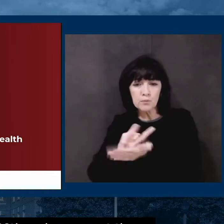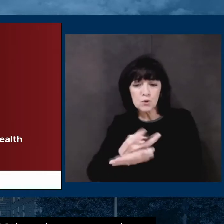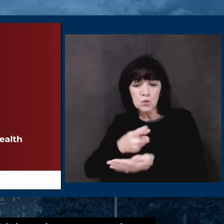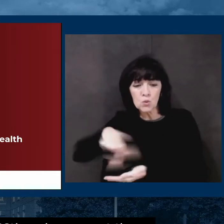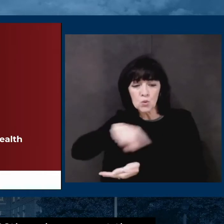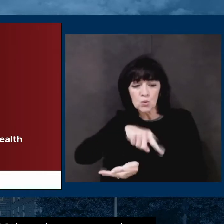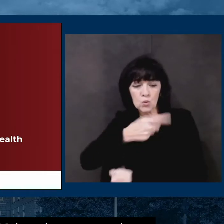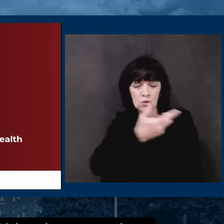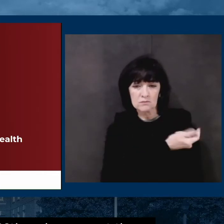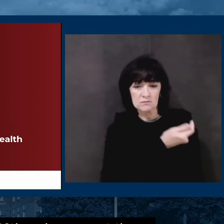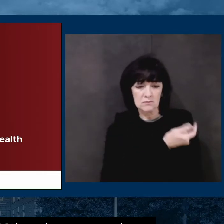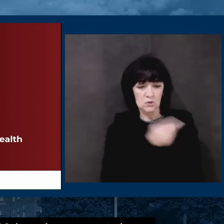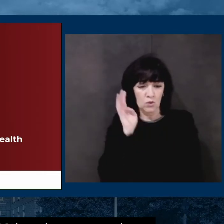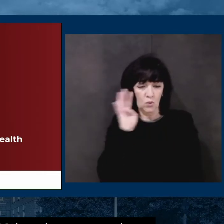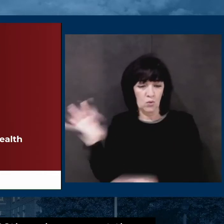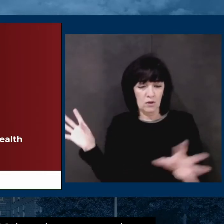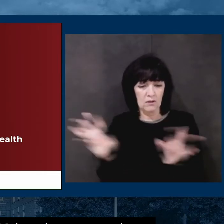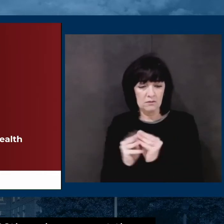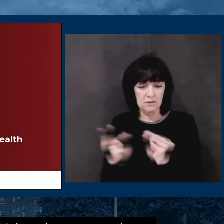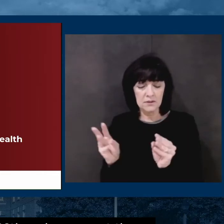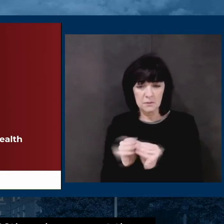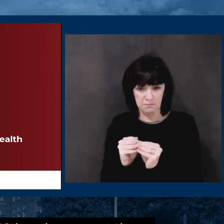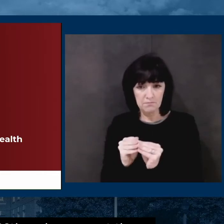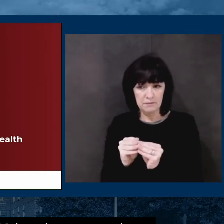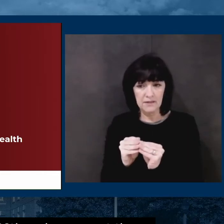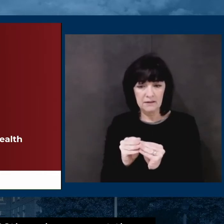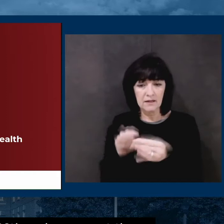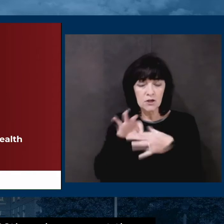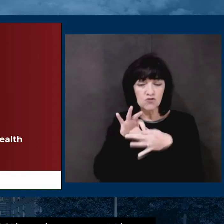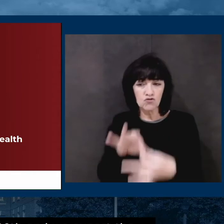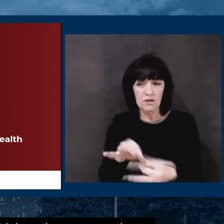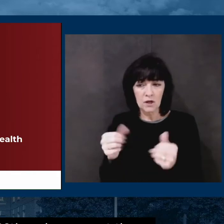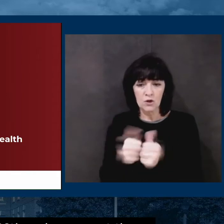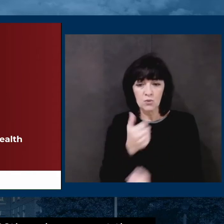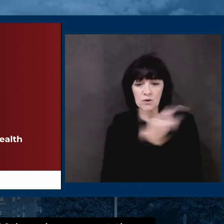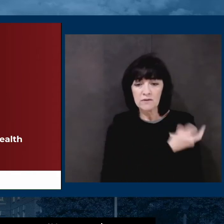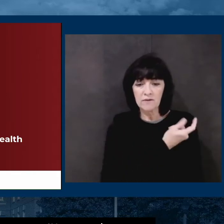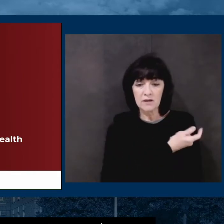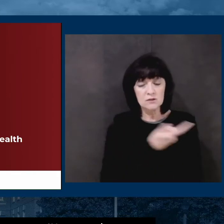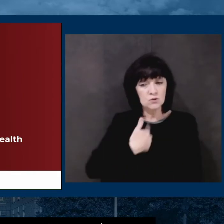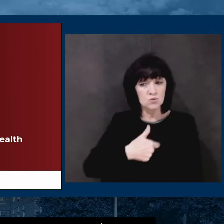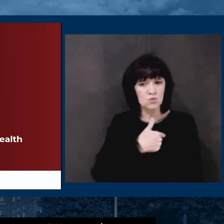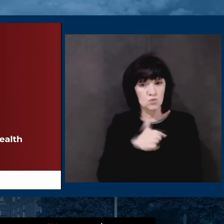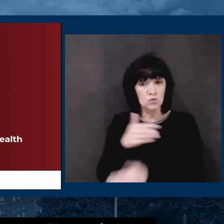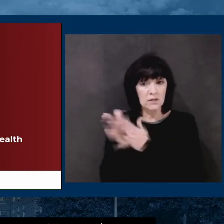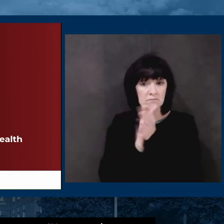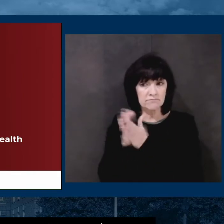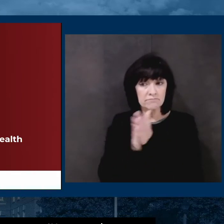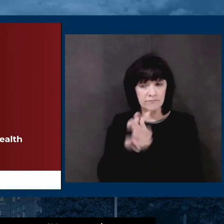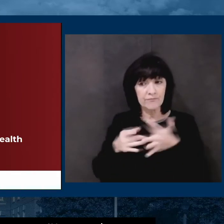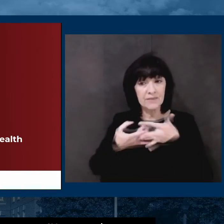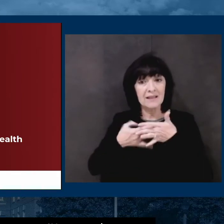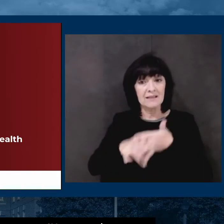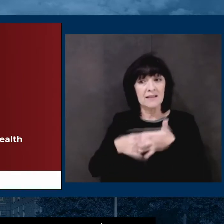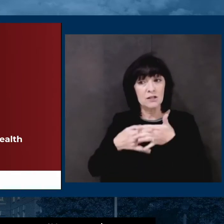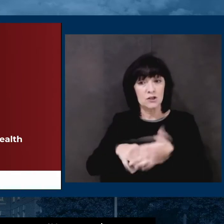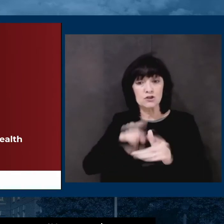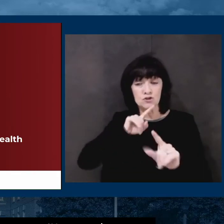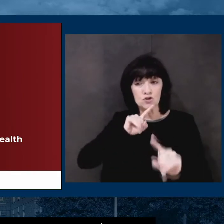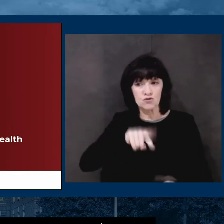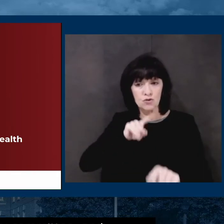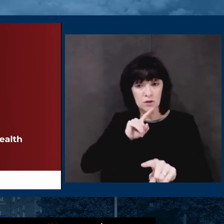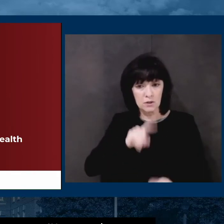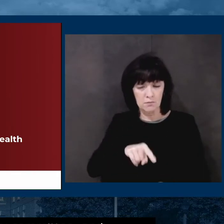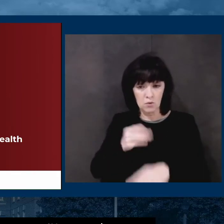on the 10th to finalize recommendations regarding the vaccine. And we are excited to see that the initial reports of over 90%